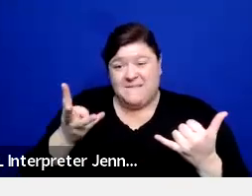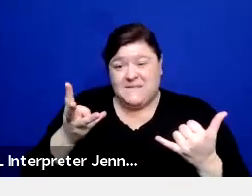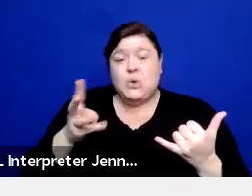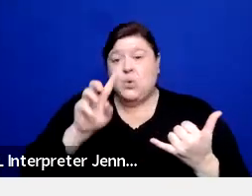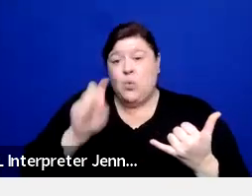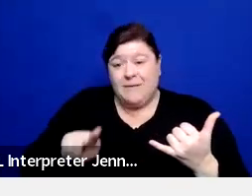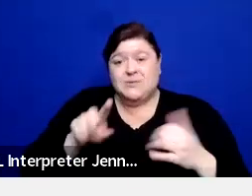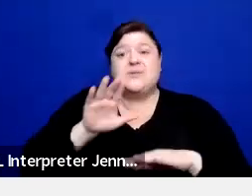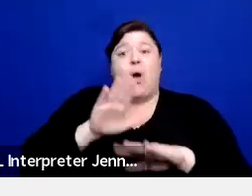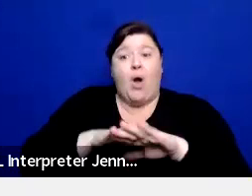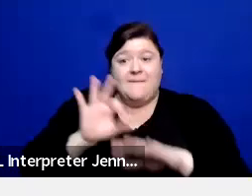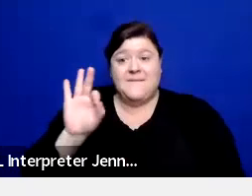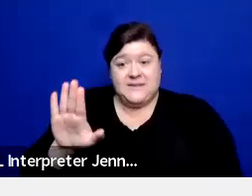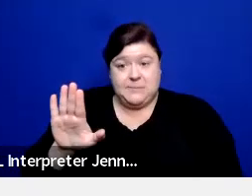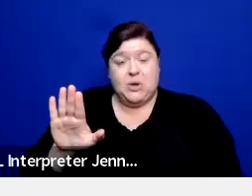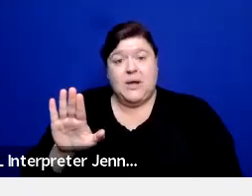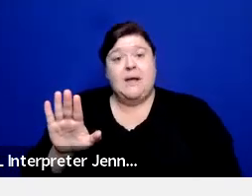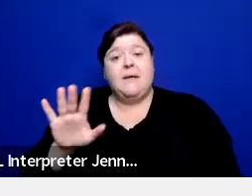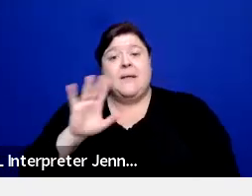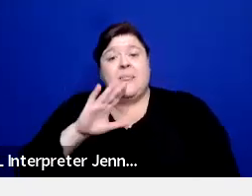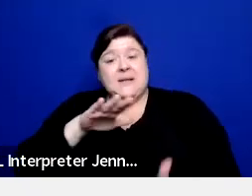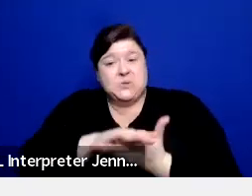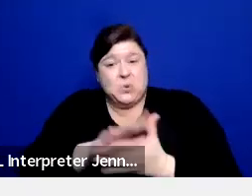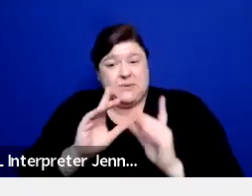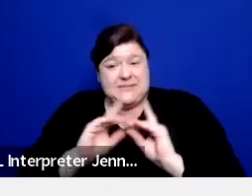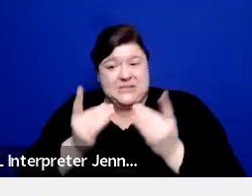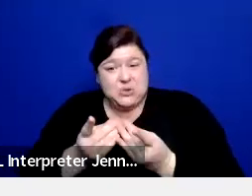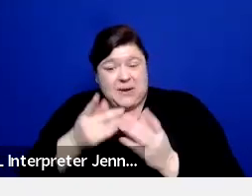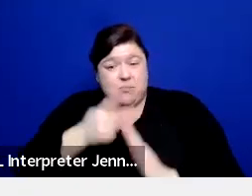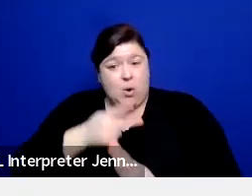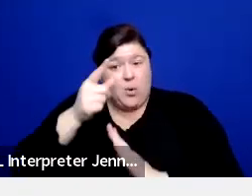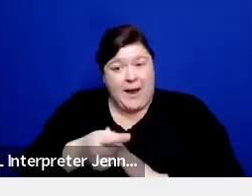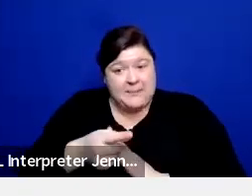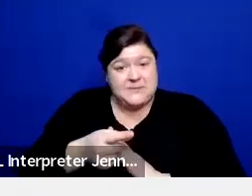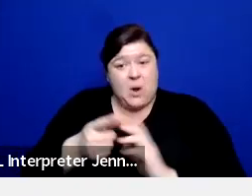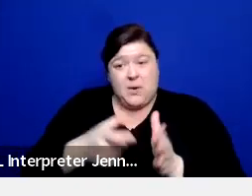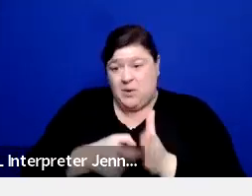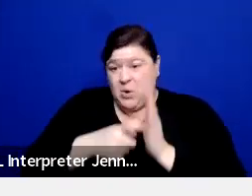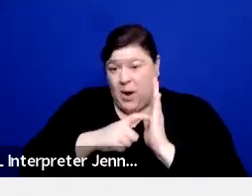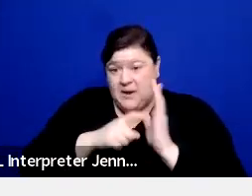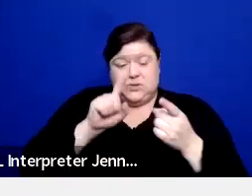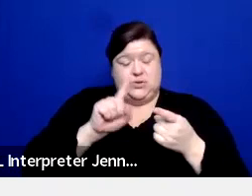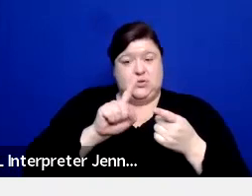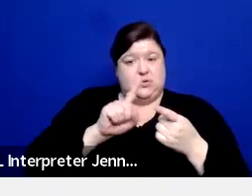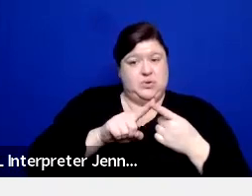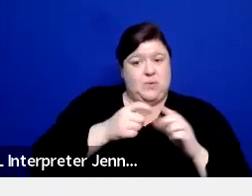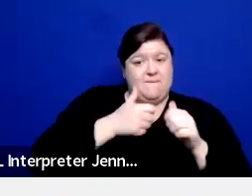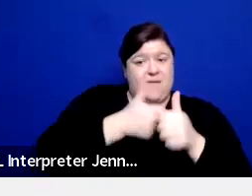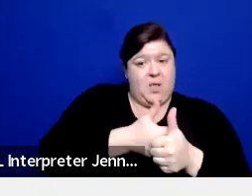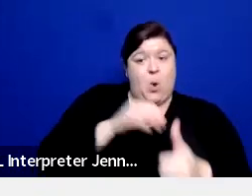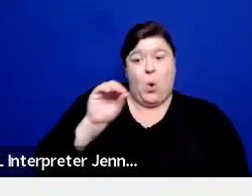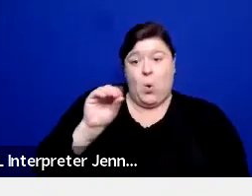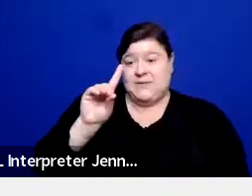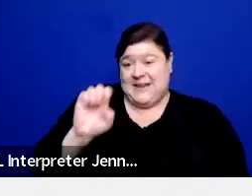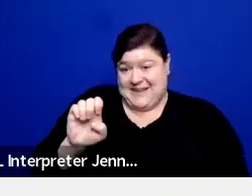And there is a question that says, for school district run programs, are we required to follow ODE or ELD guidelines, specifically